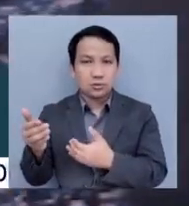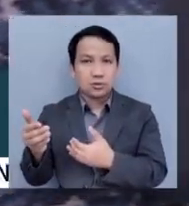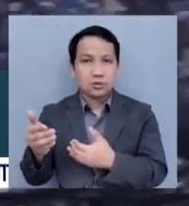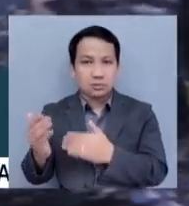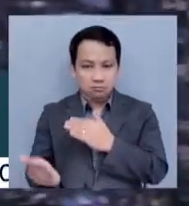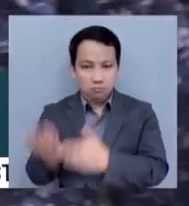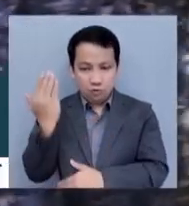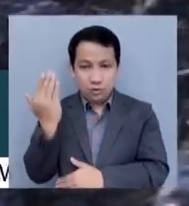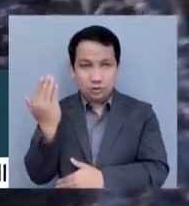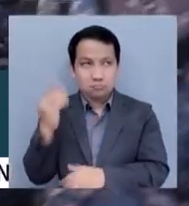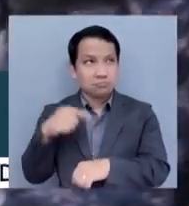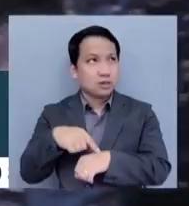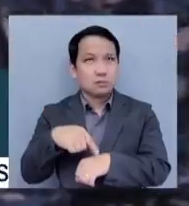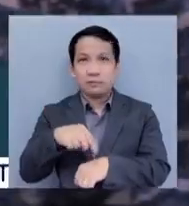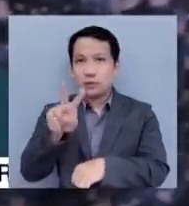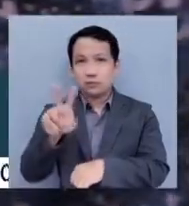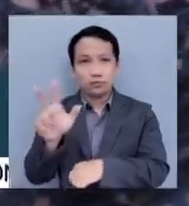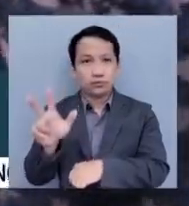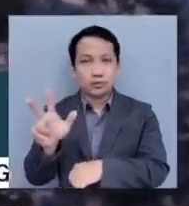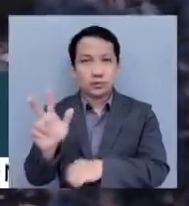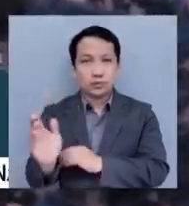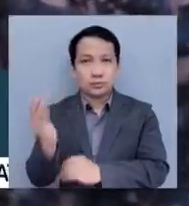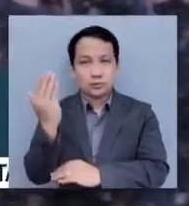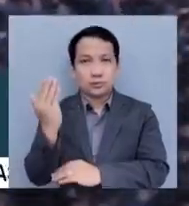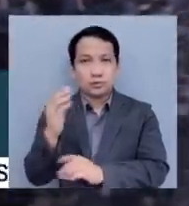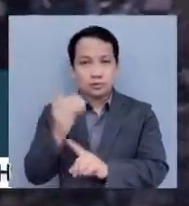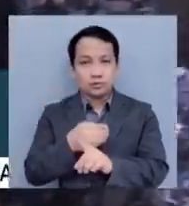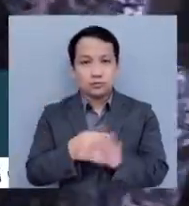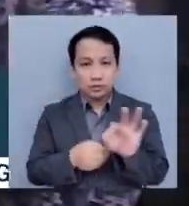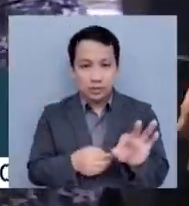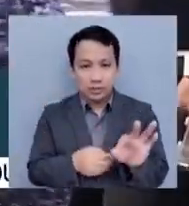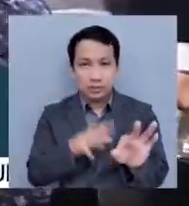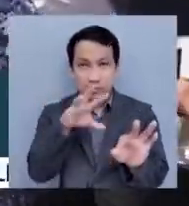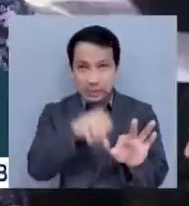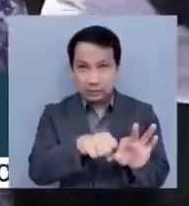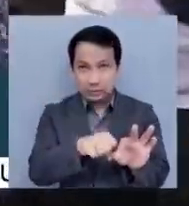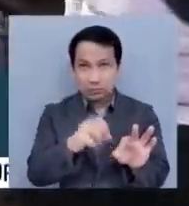at around 2:30 in the morning of October 9.